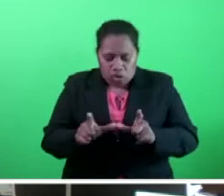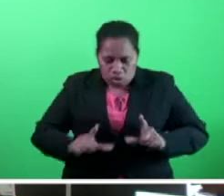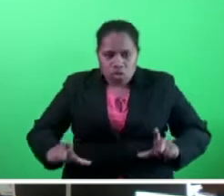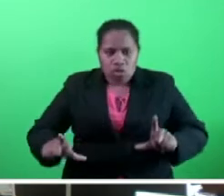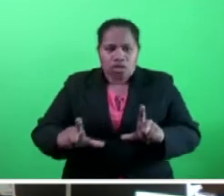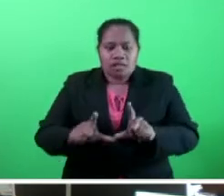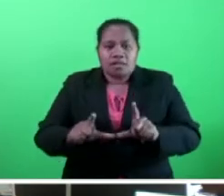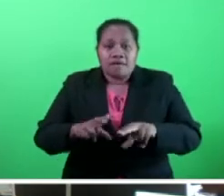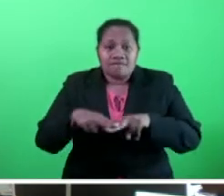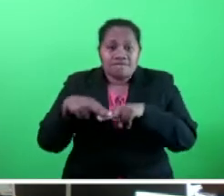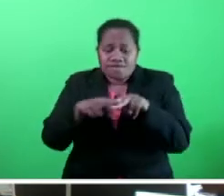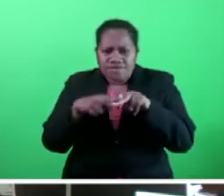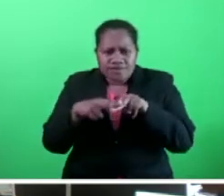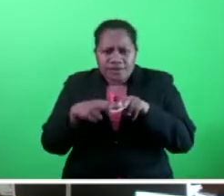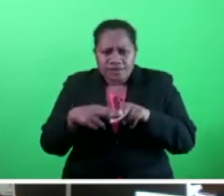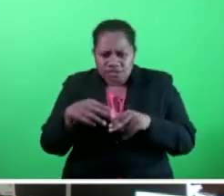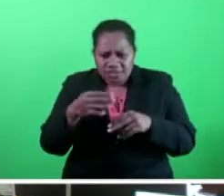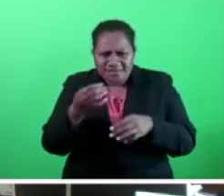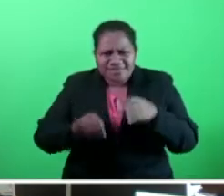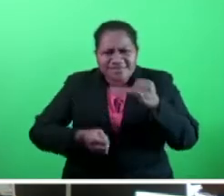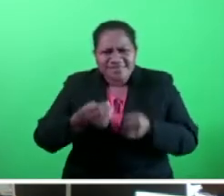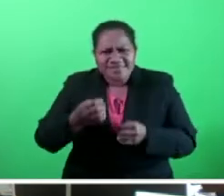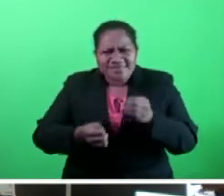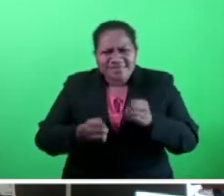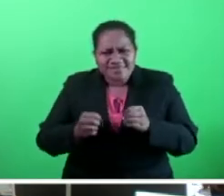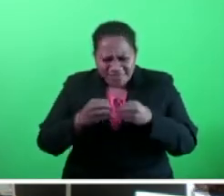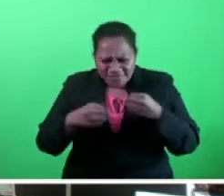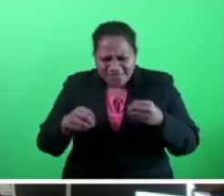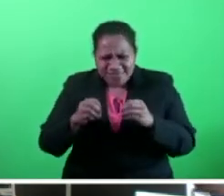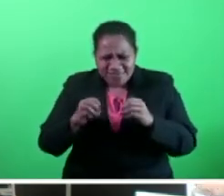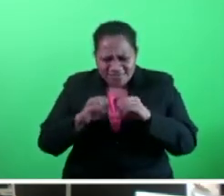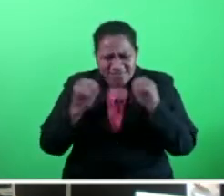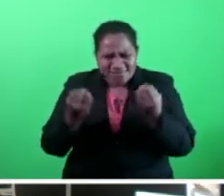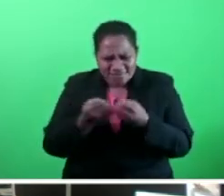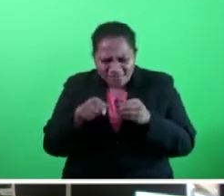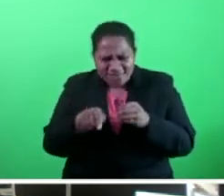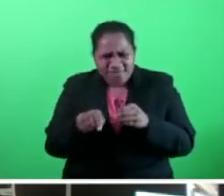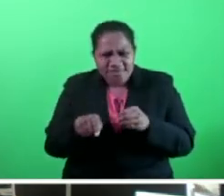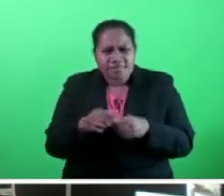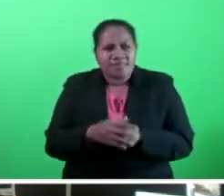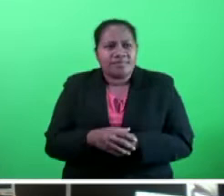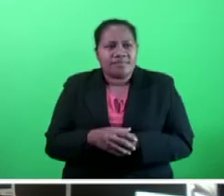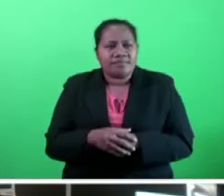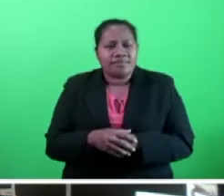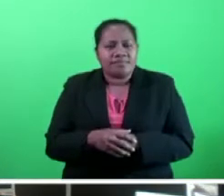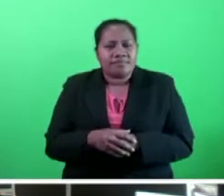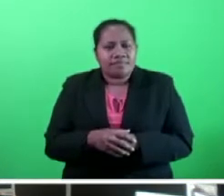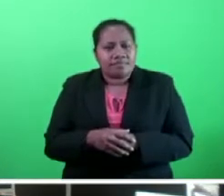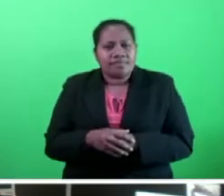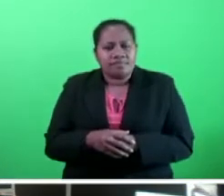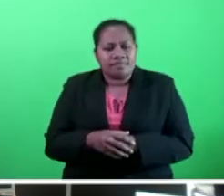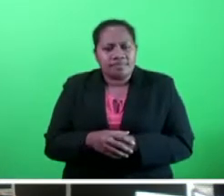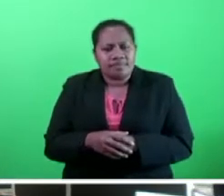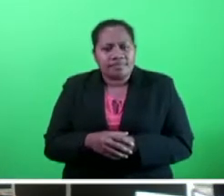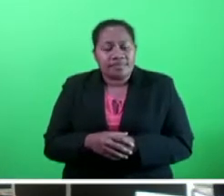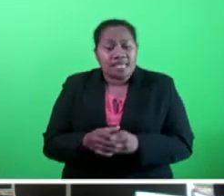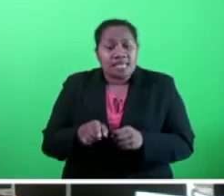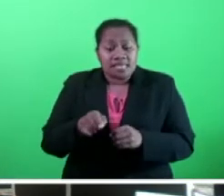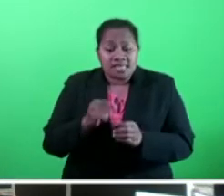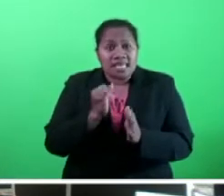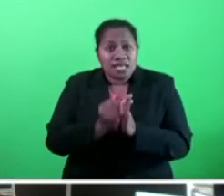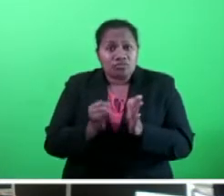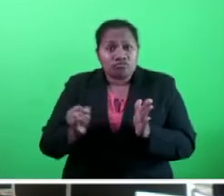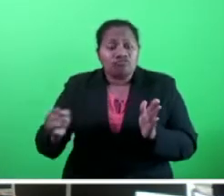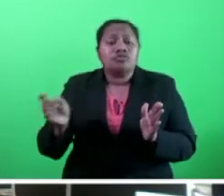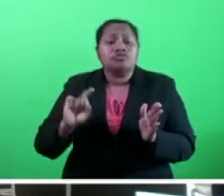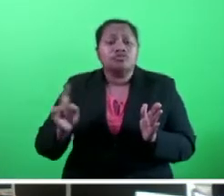significantly due to the bovine tuberculosis and brucellosis in the past 4 years. The industry has lost close